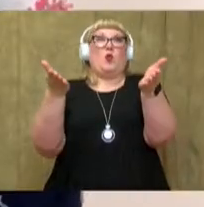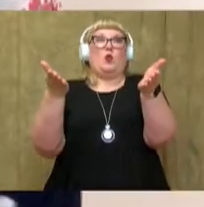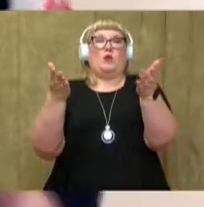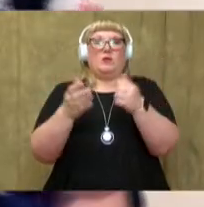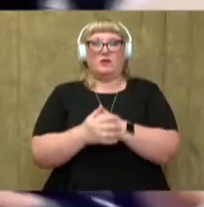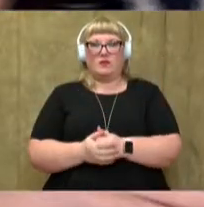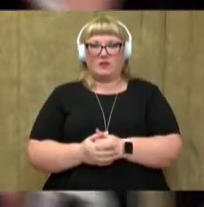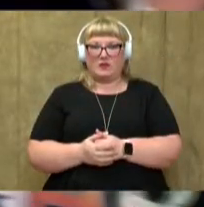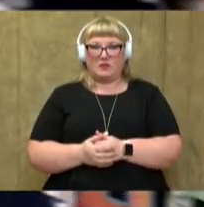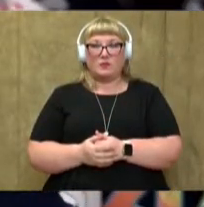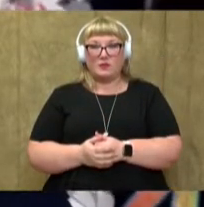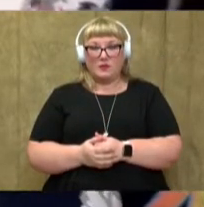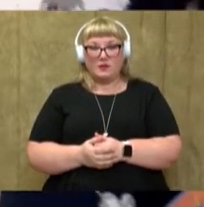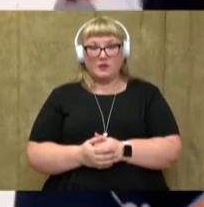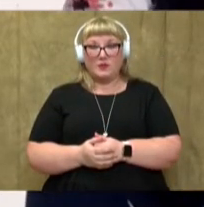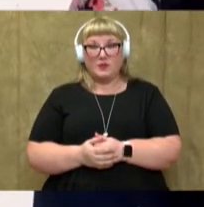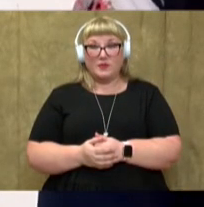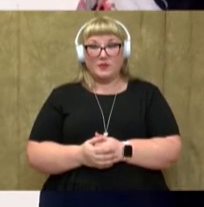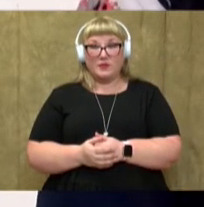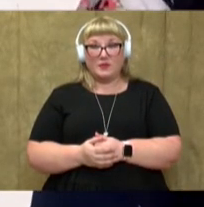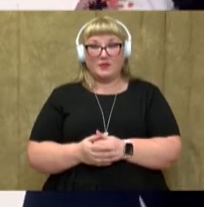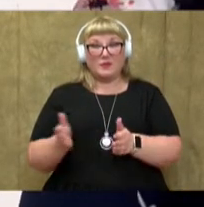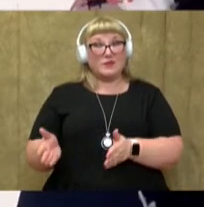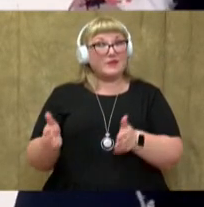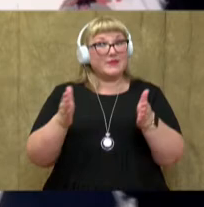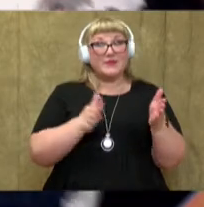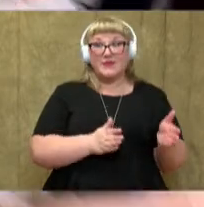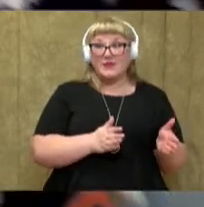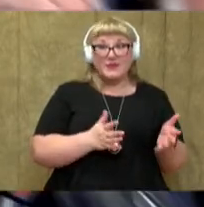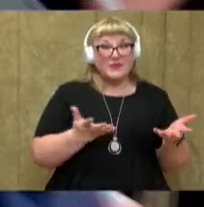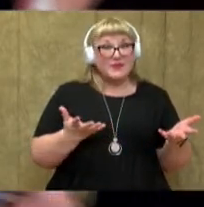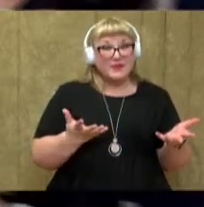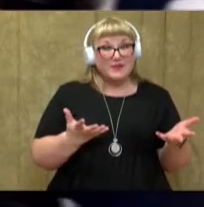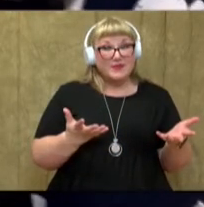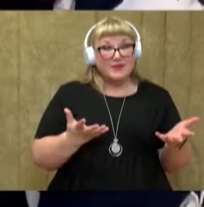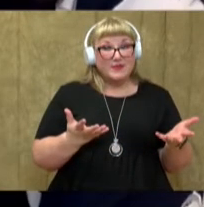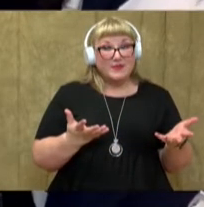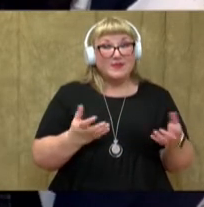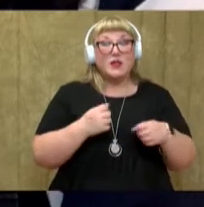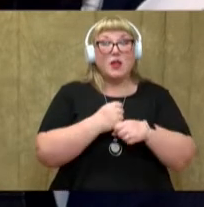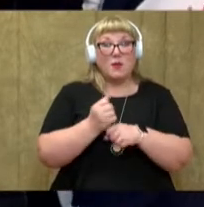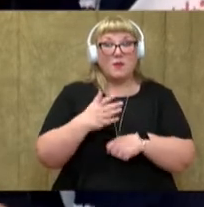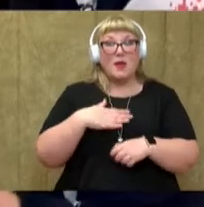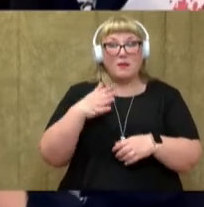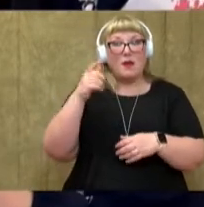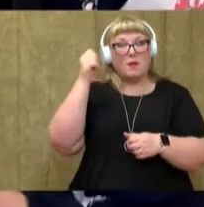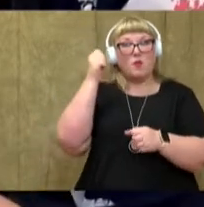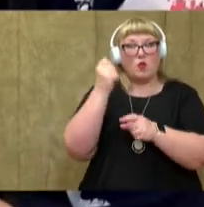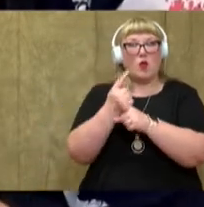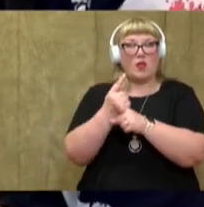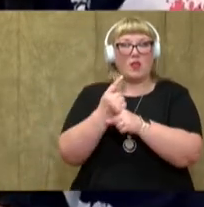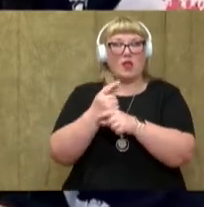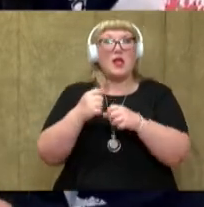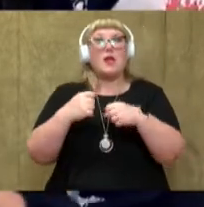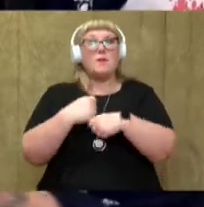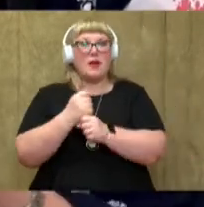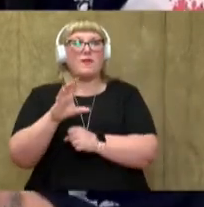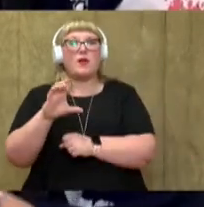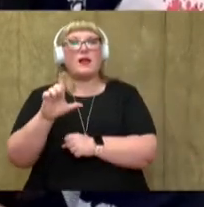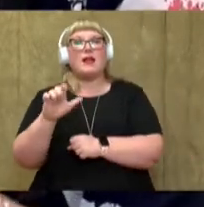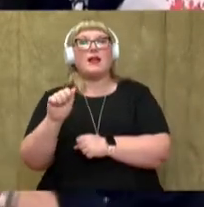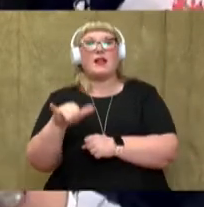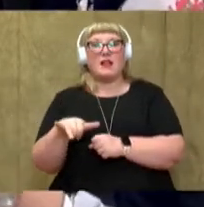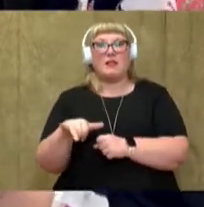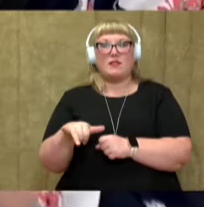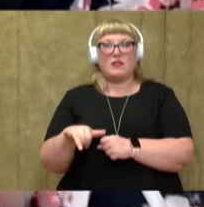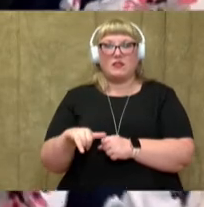it. And then this vase was actually made by my brother, and he made it out of clay, so he got to do whatever